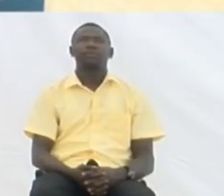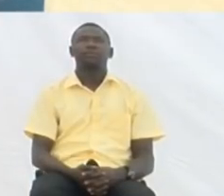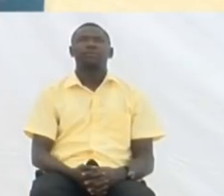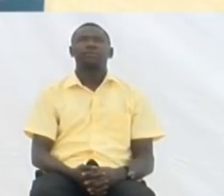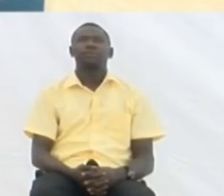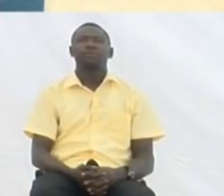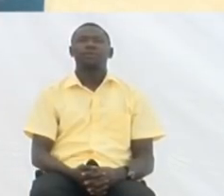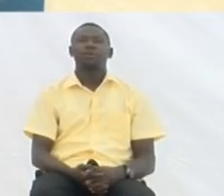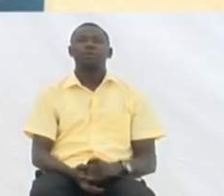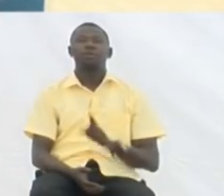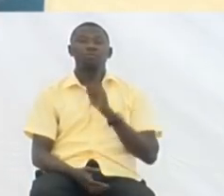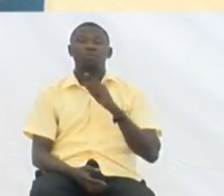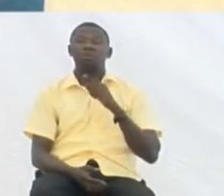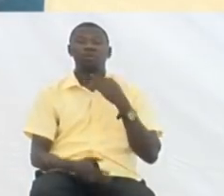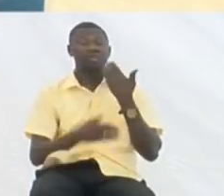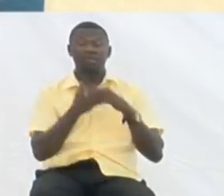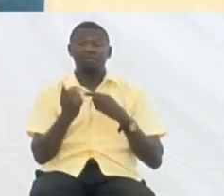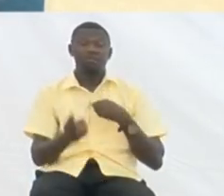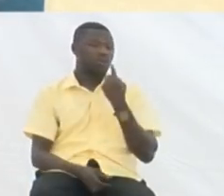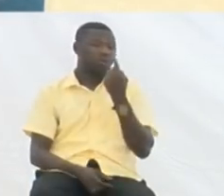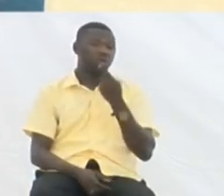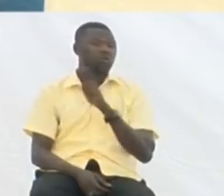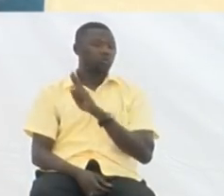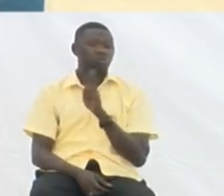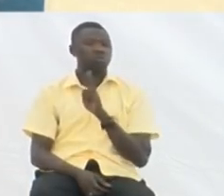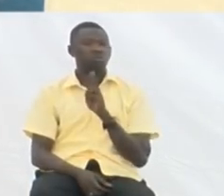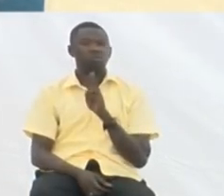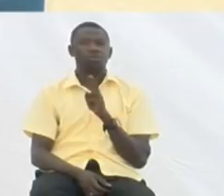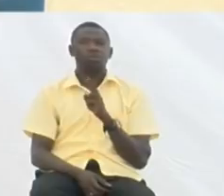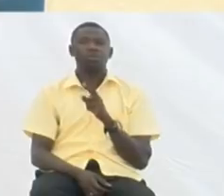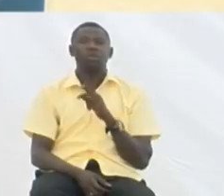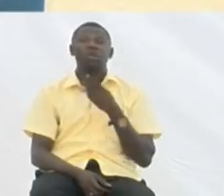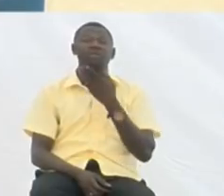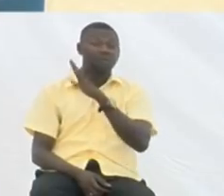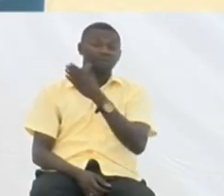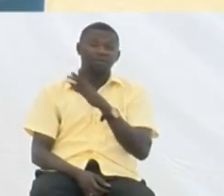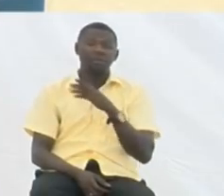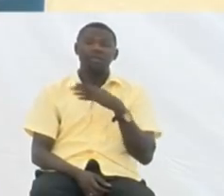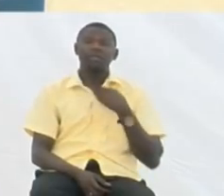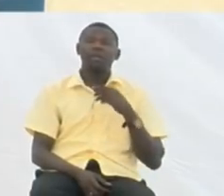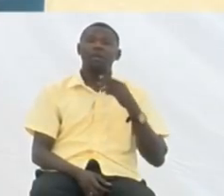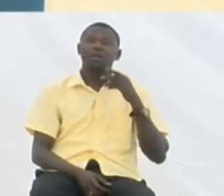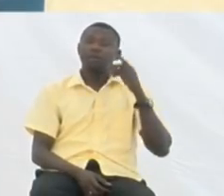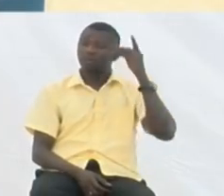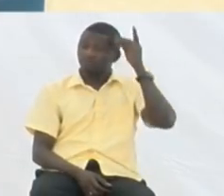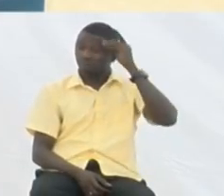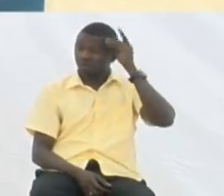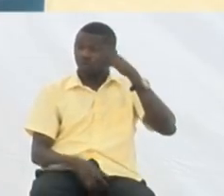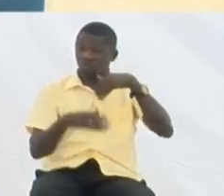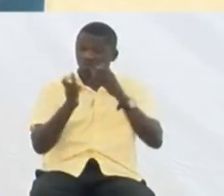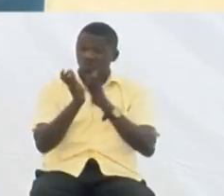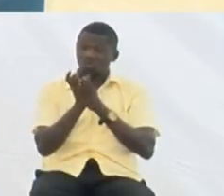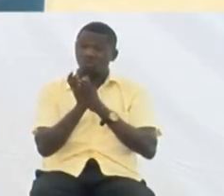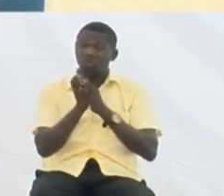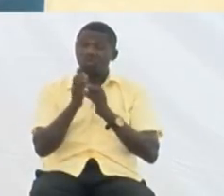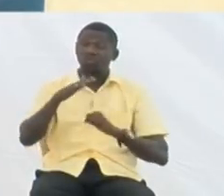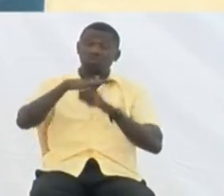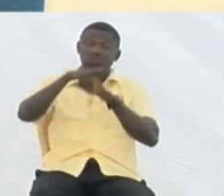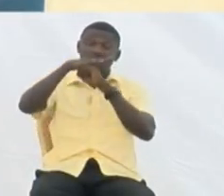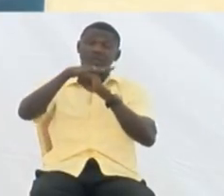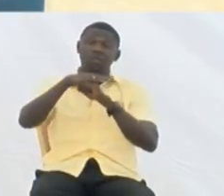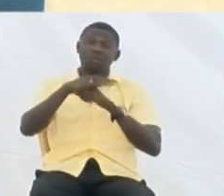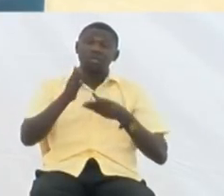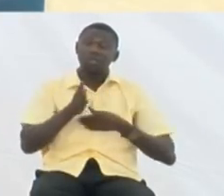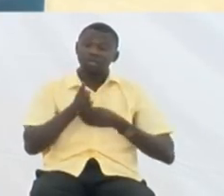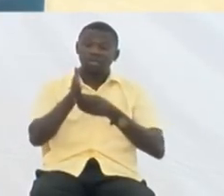there. Man na kate damati. But it was not only him. Kanin ka patio min supporte la nyaton ko amammo afanga manana